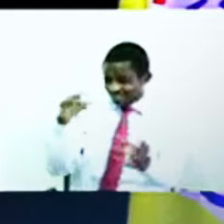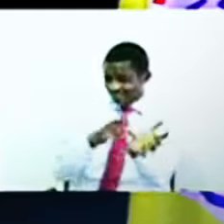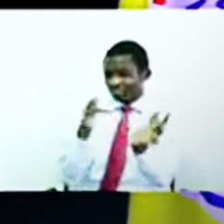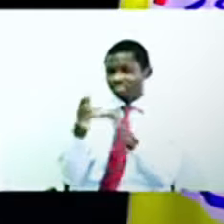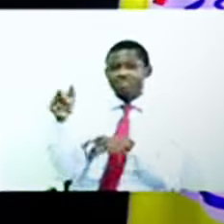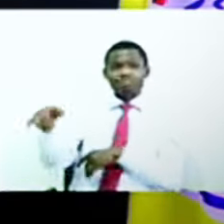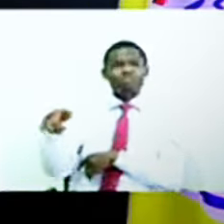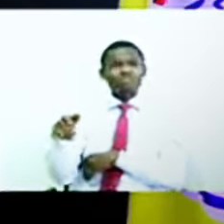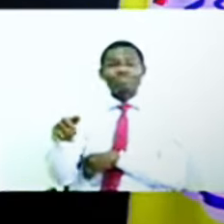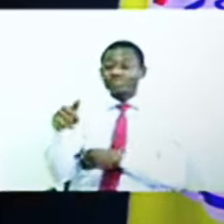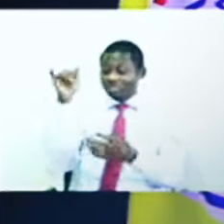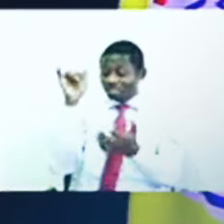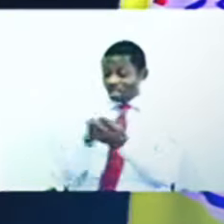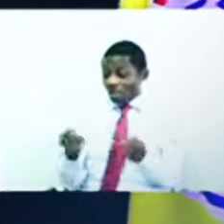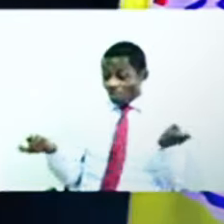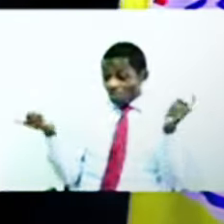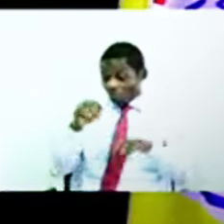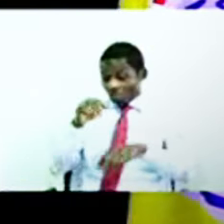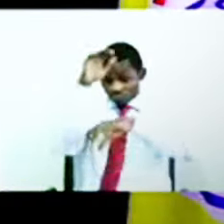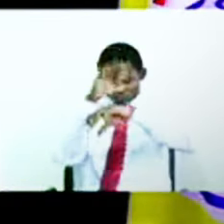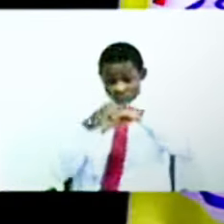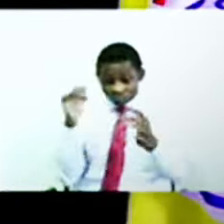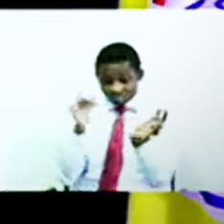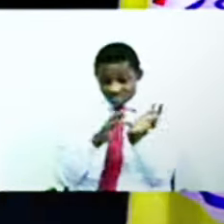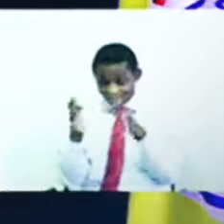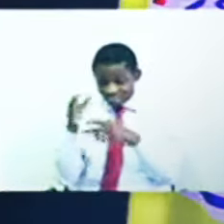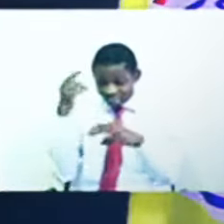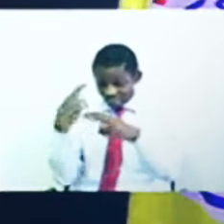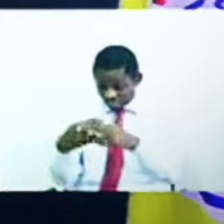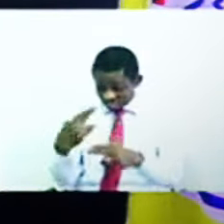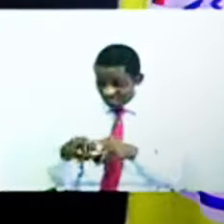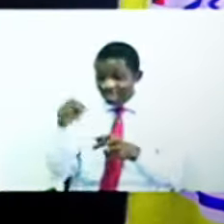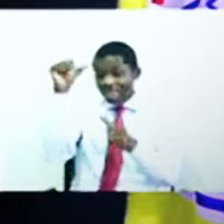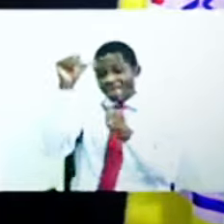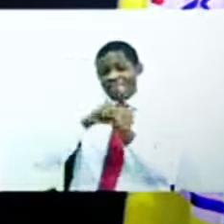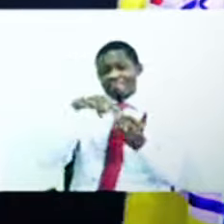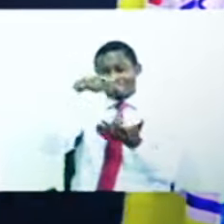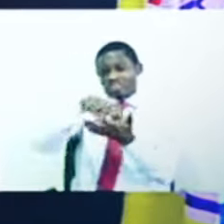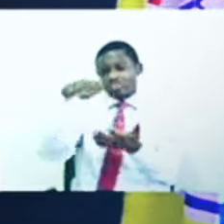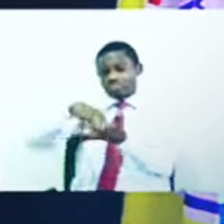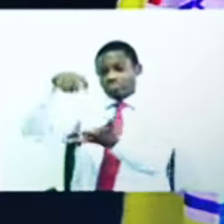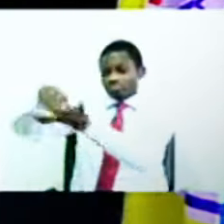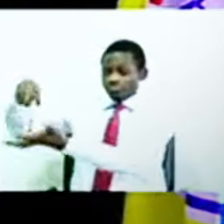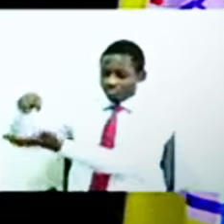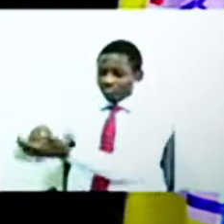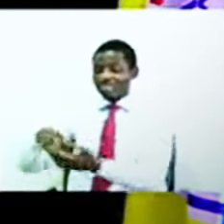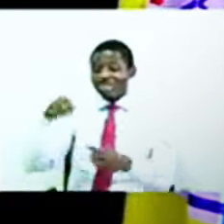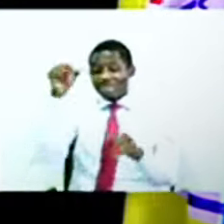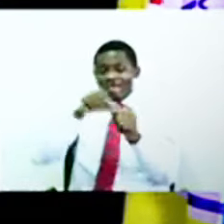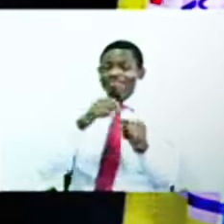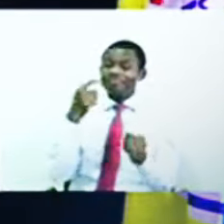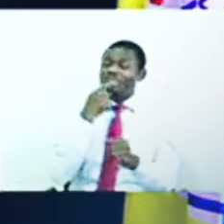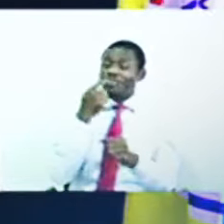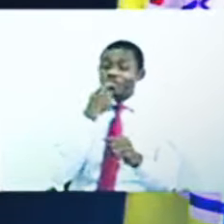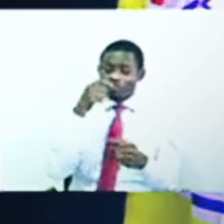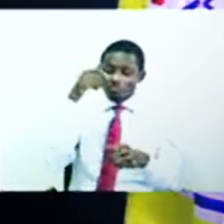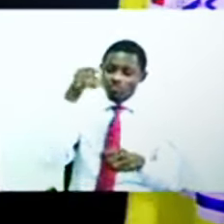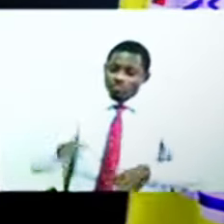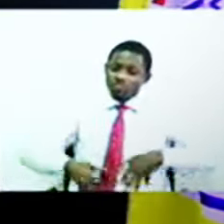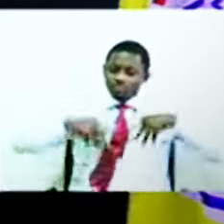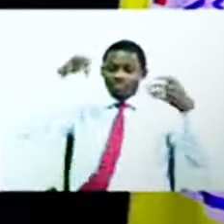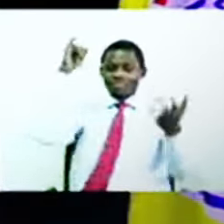That the mention of his name, every knee bows, every tongue confess that Jesus